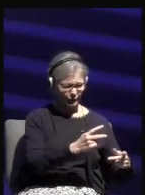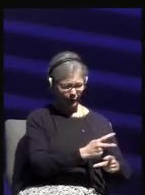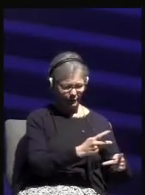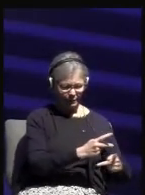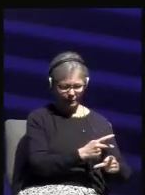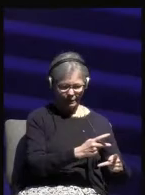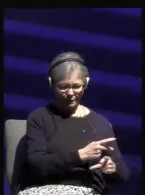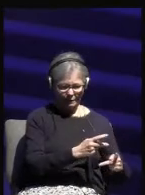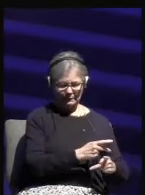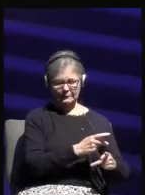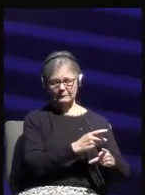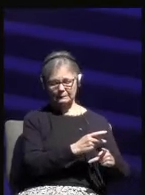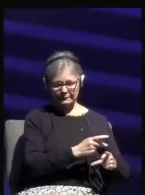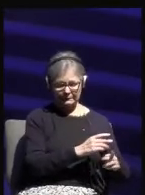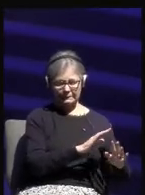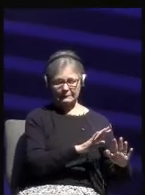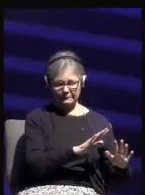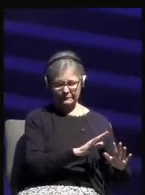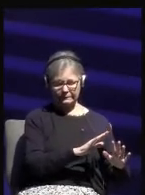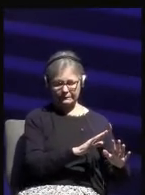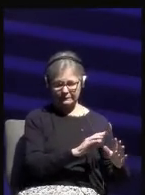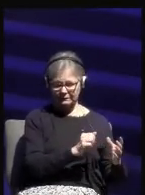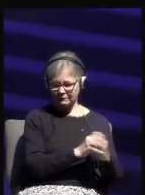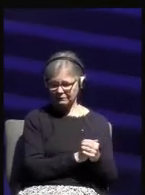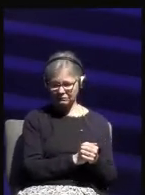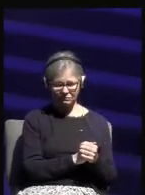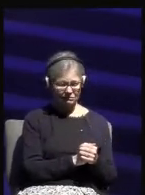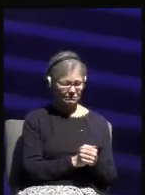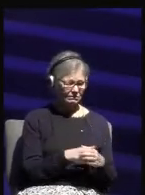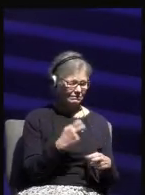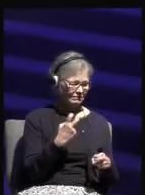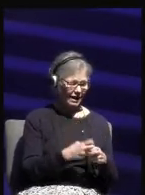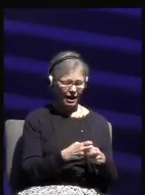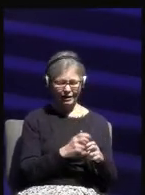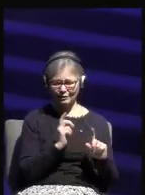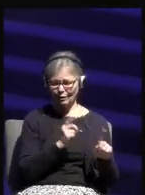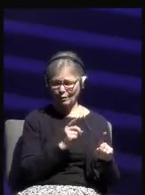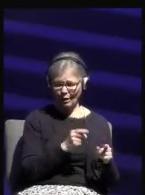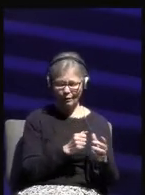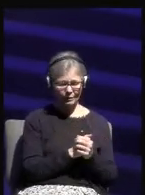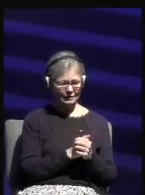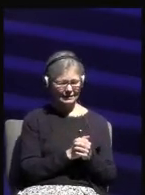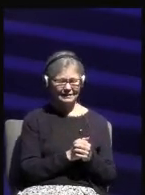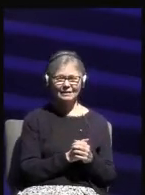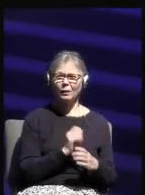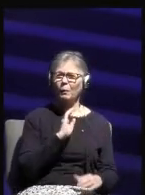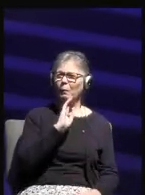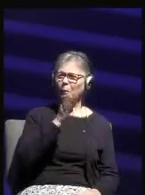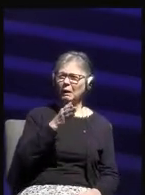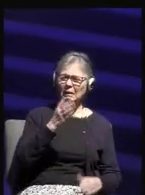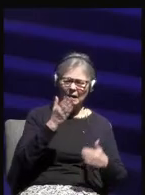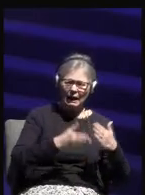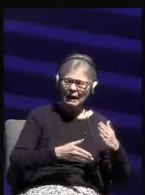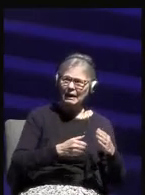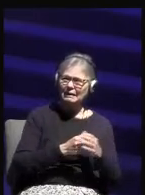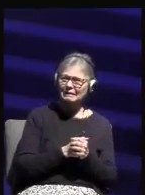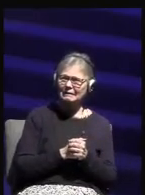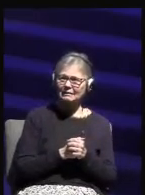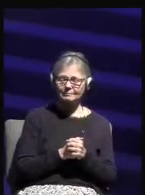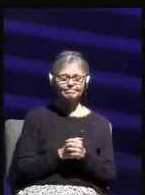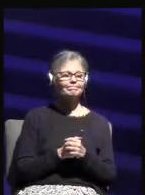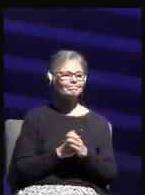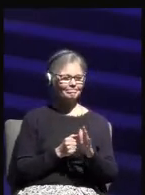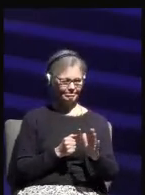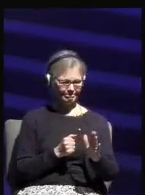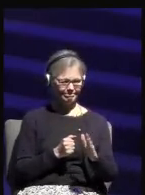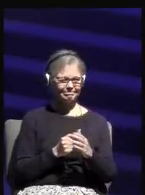great, if you find yourself going through the daily grind and you're wondering, is there ever any end to it? I want you to know